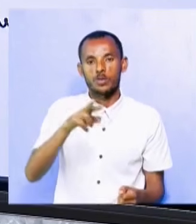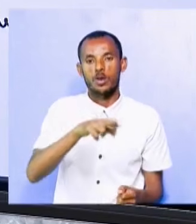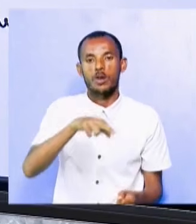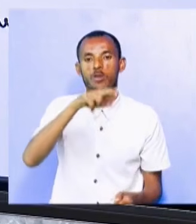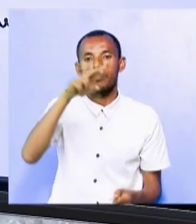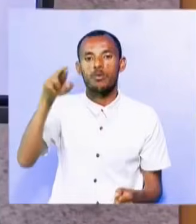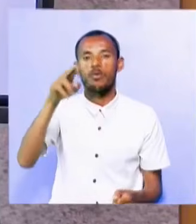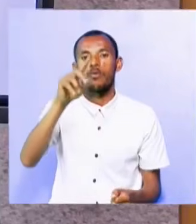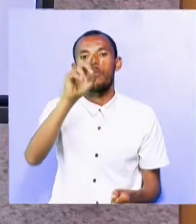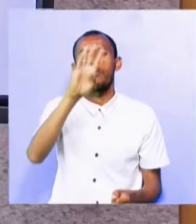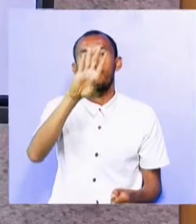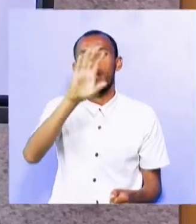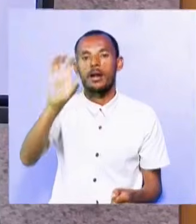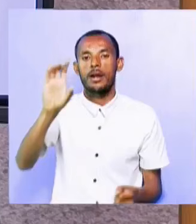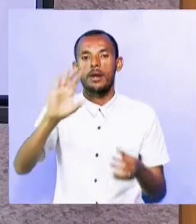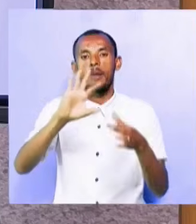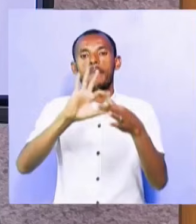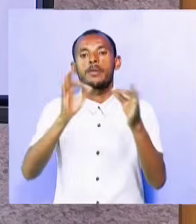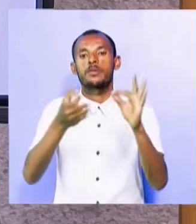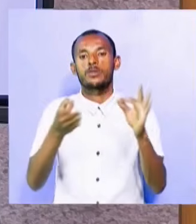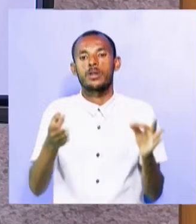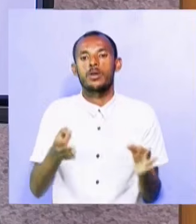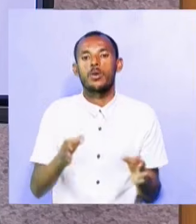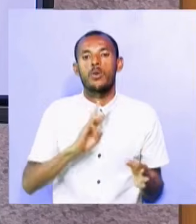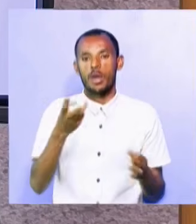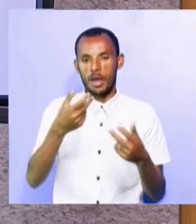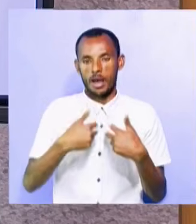our previous class discussion,